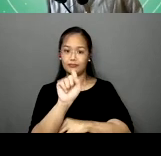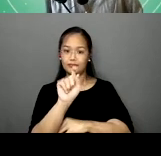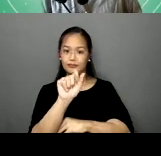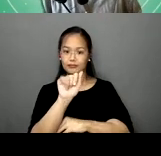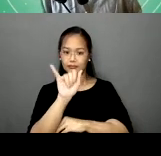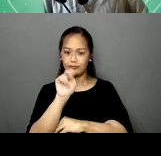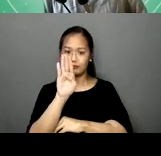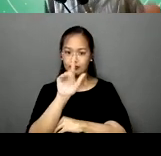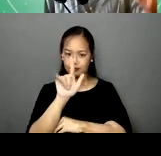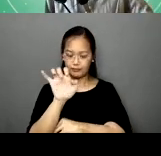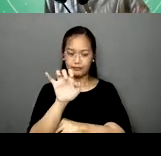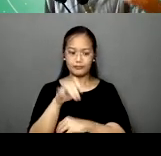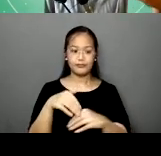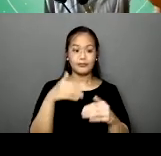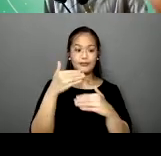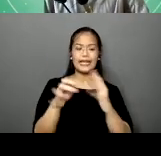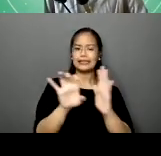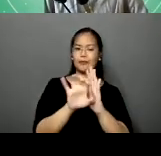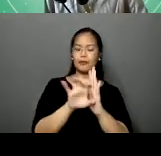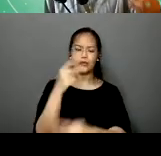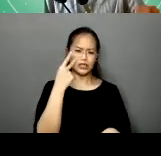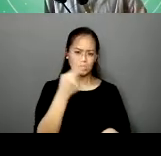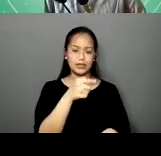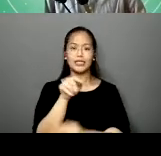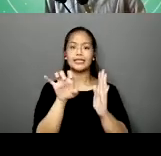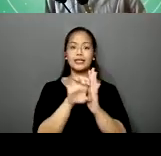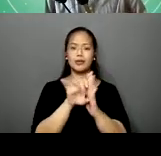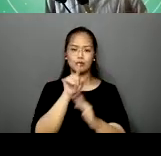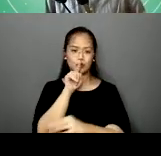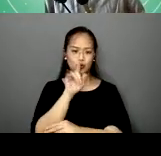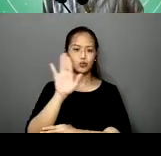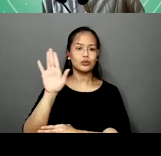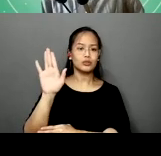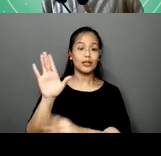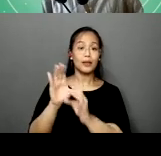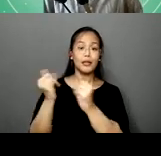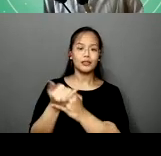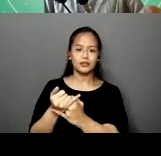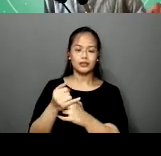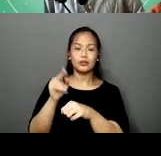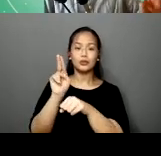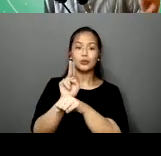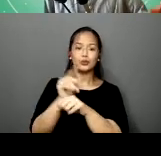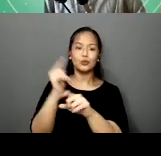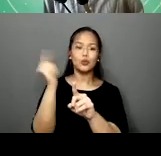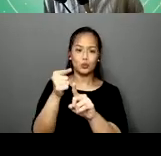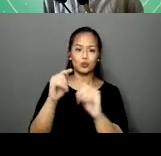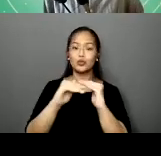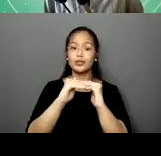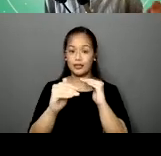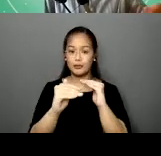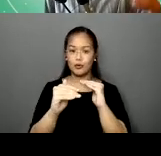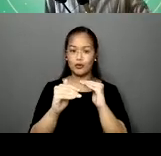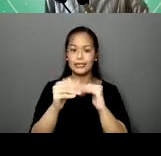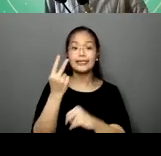example brand that's actually using sustainability as part of their objective. And we can see how they're addressing these three parts,